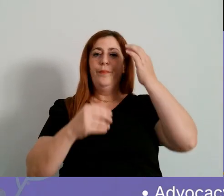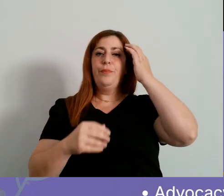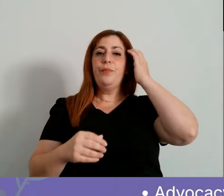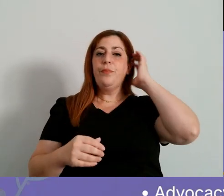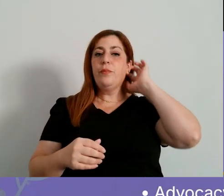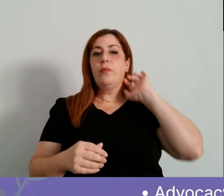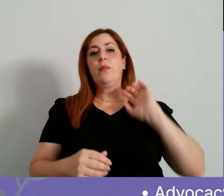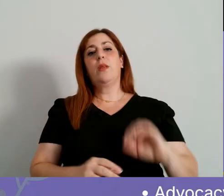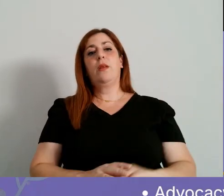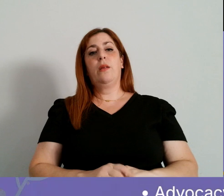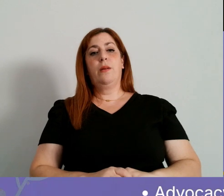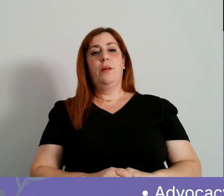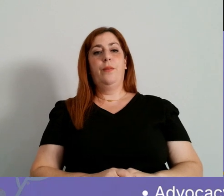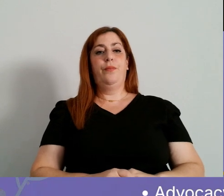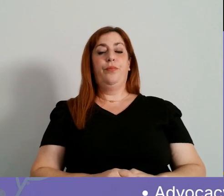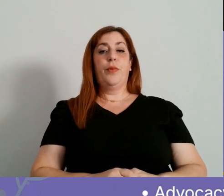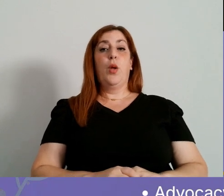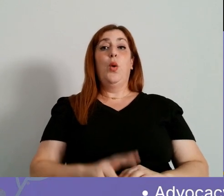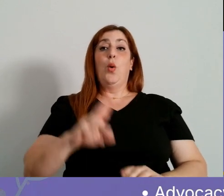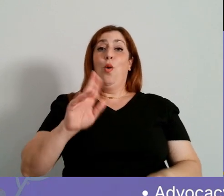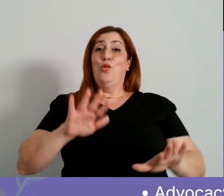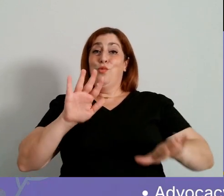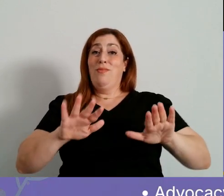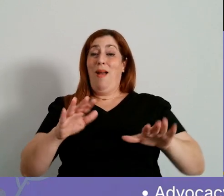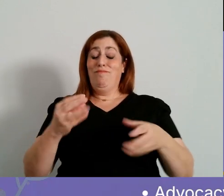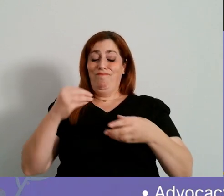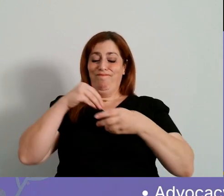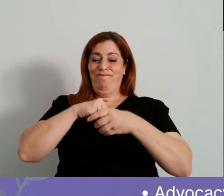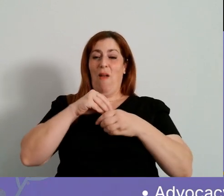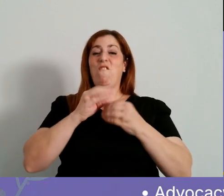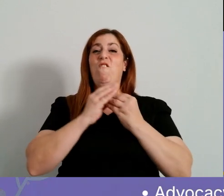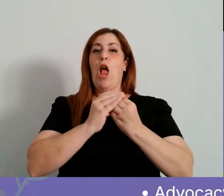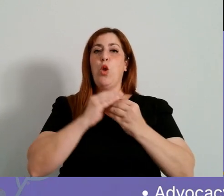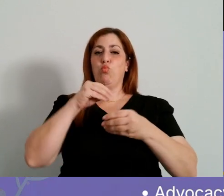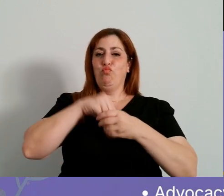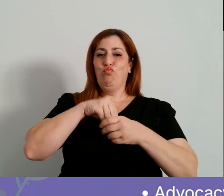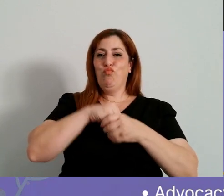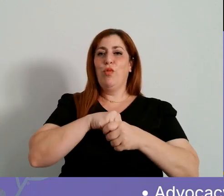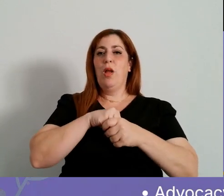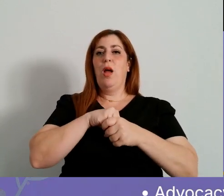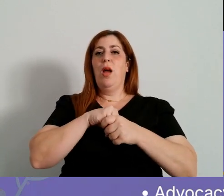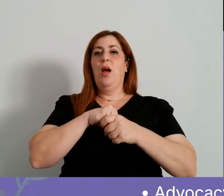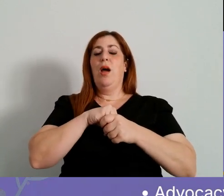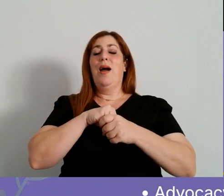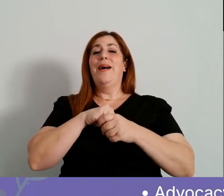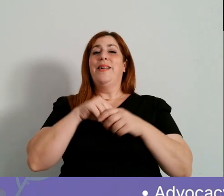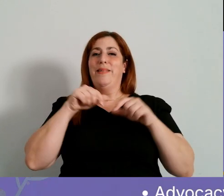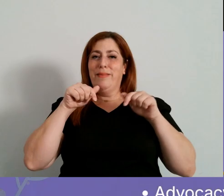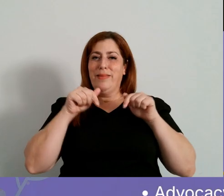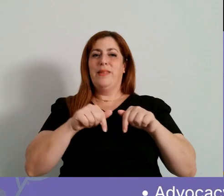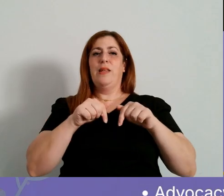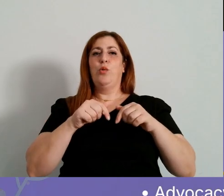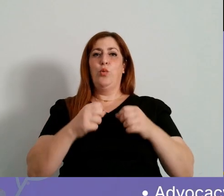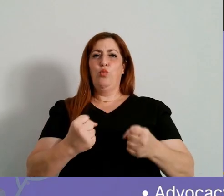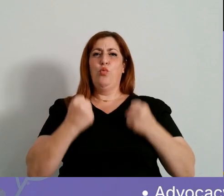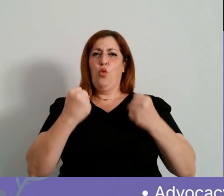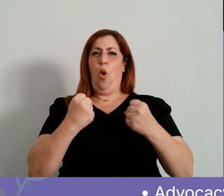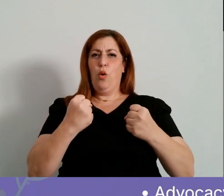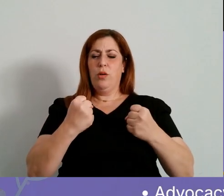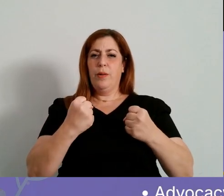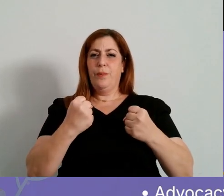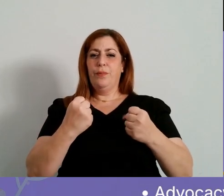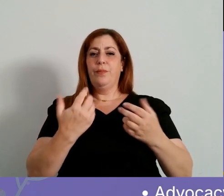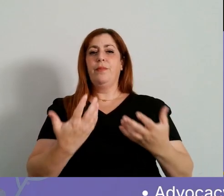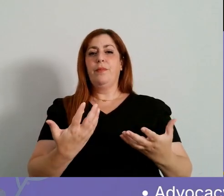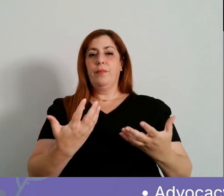We also tend to have very strong internal moral systems. This doesn't necessarily mean strong sense of justice. I like to